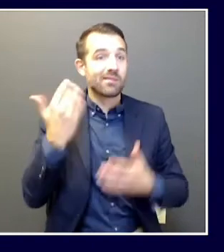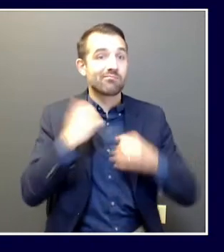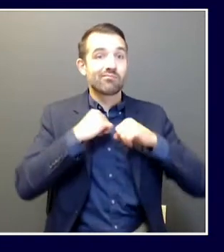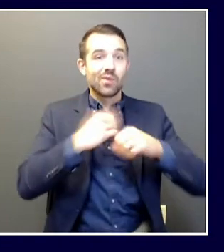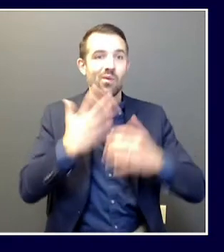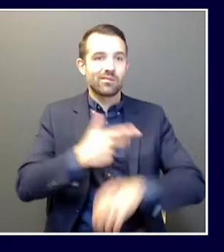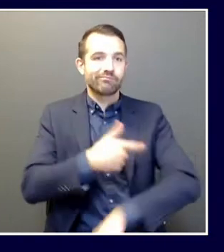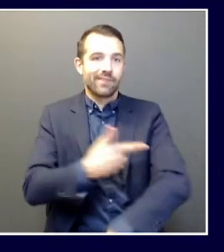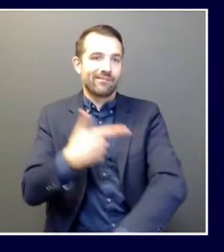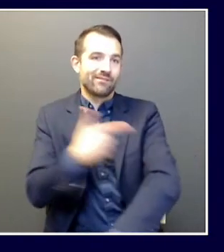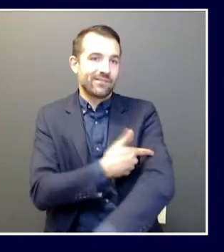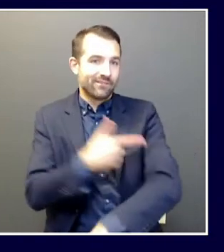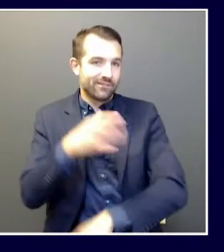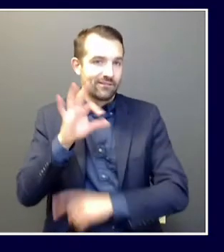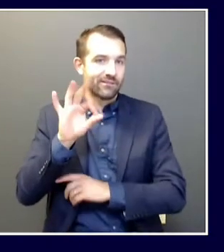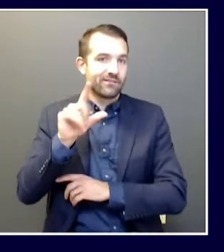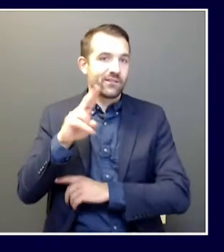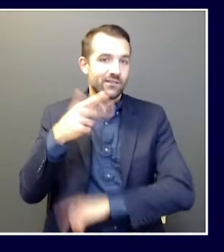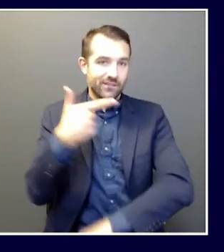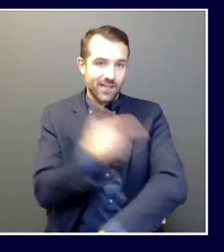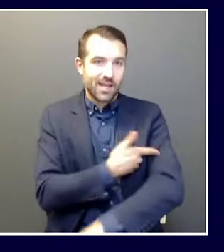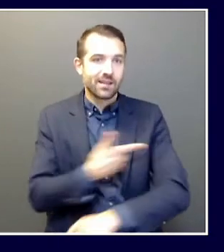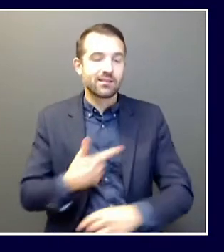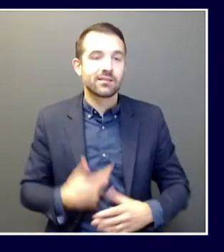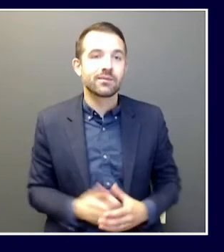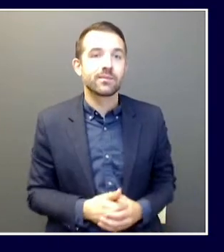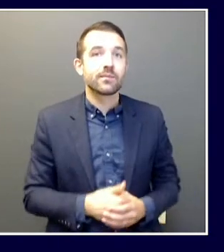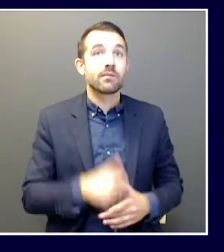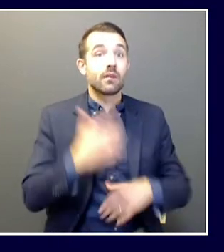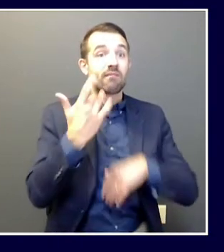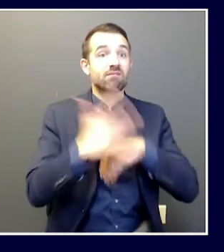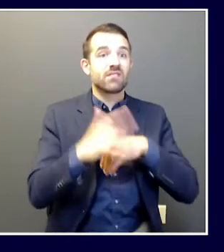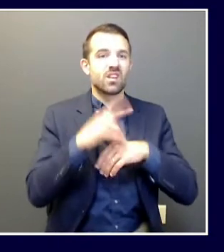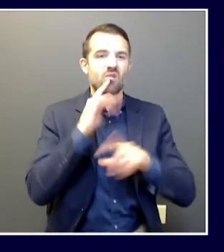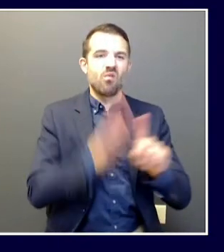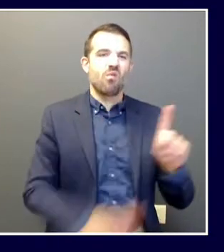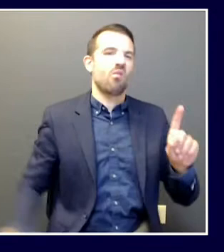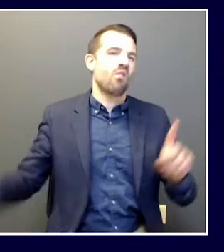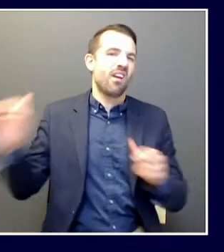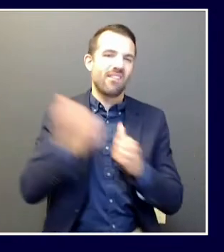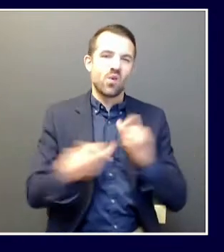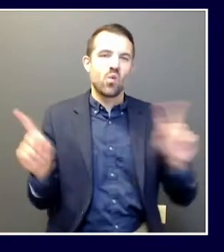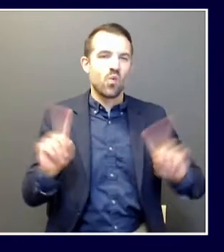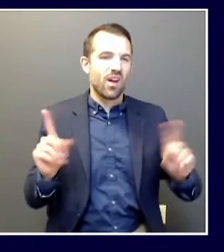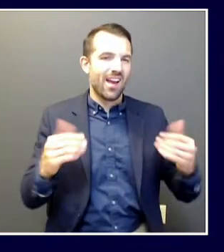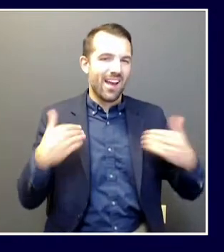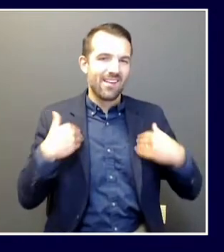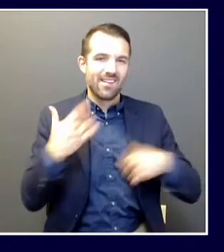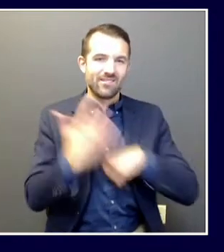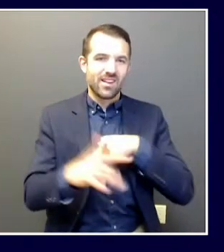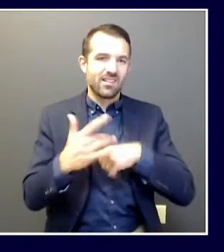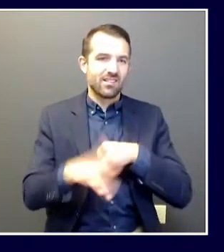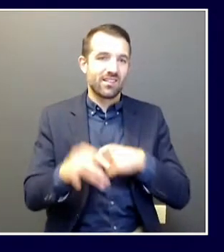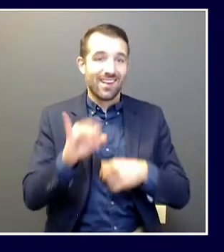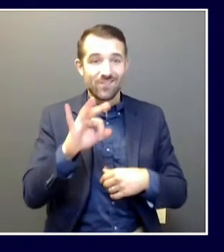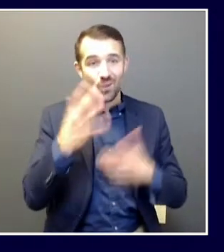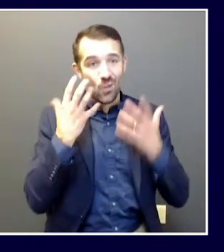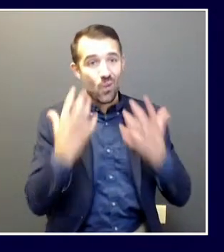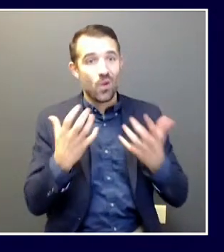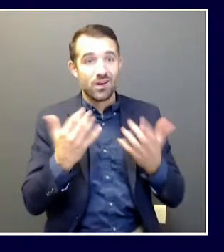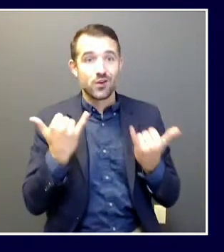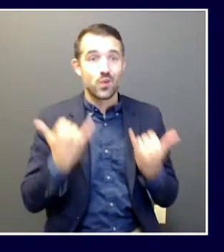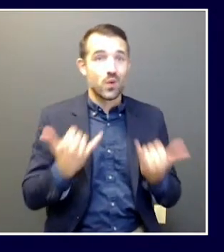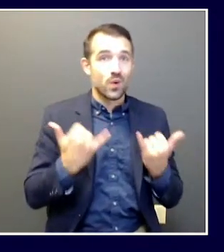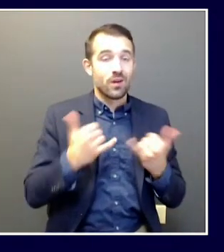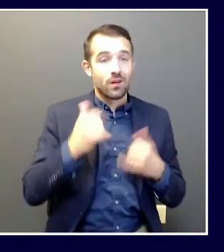go get your flu shot. They are widely available across the state of Maine. And so if you're looking for something to do today to keep yourself